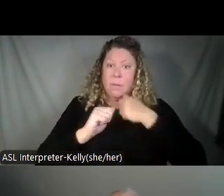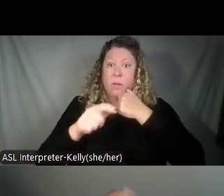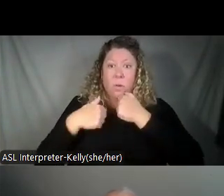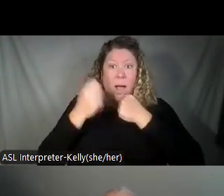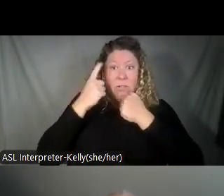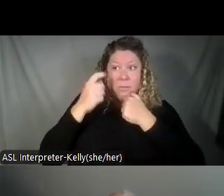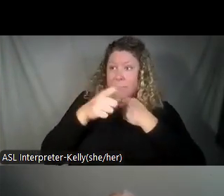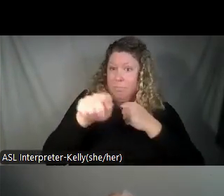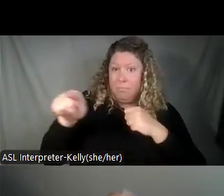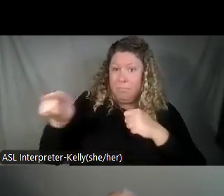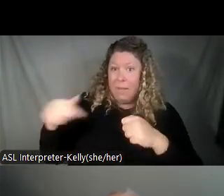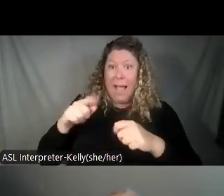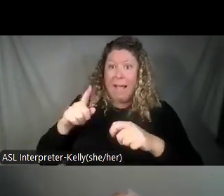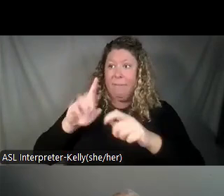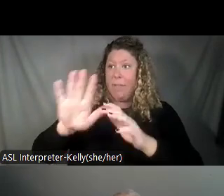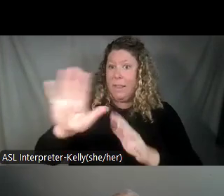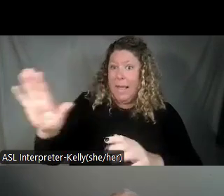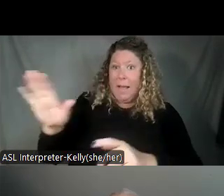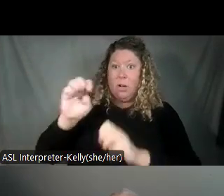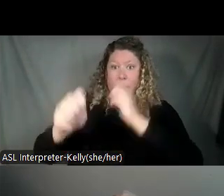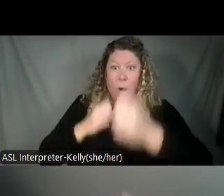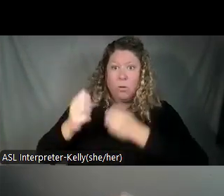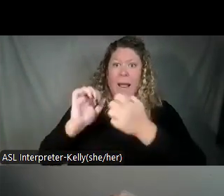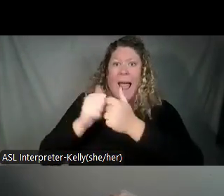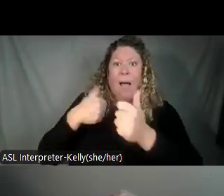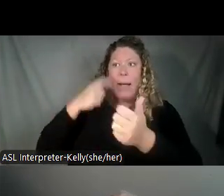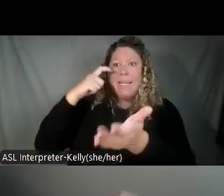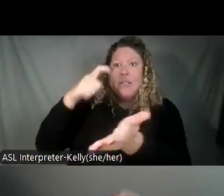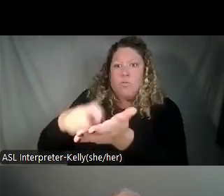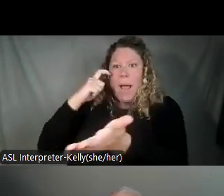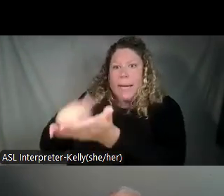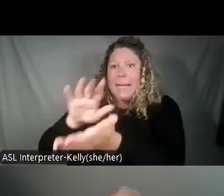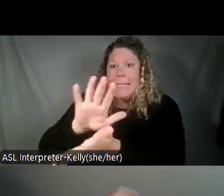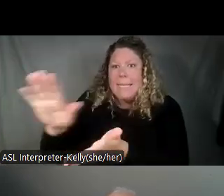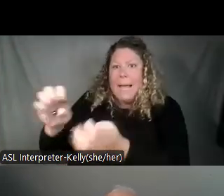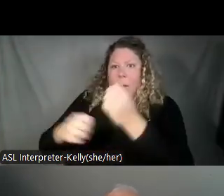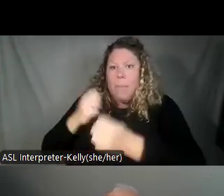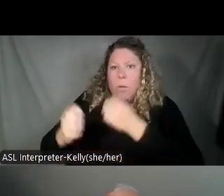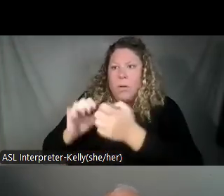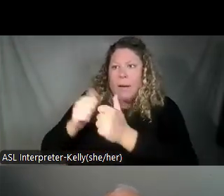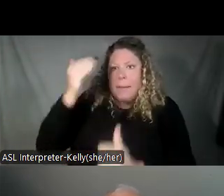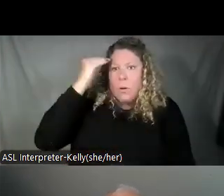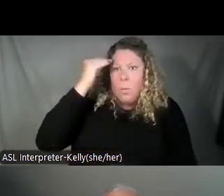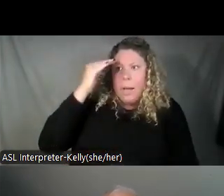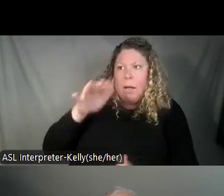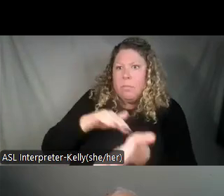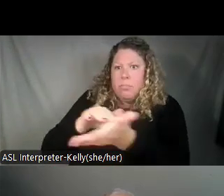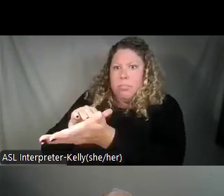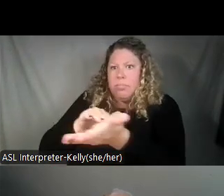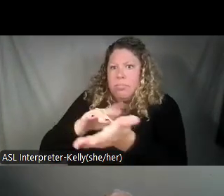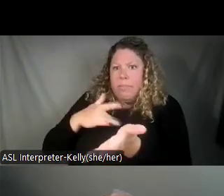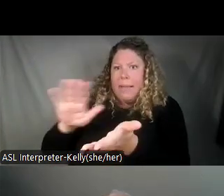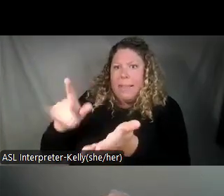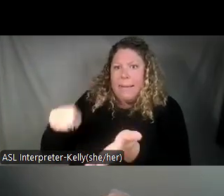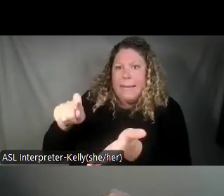have different emotional states and how to recognize them, how to be aware of other people and their needs, and then being